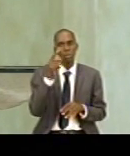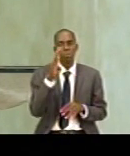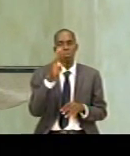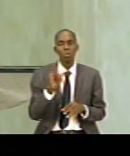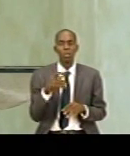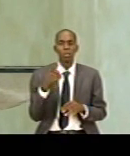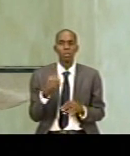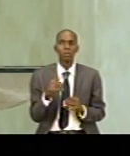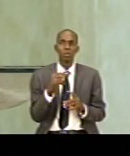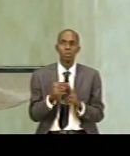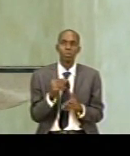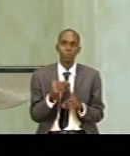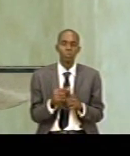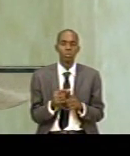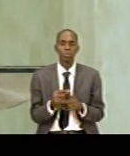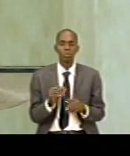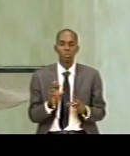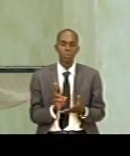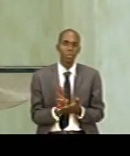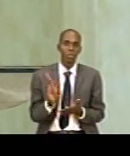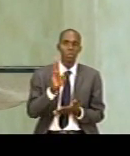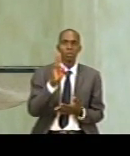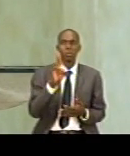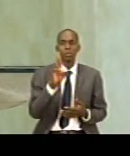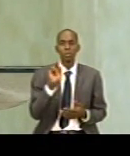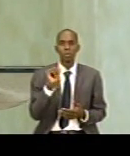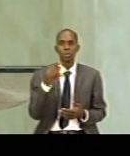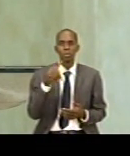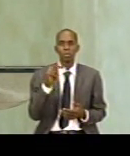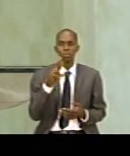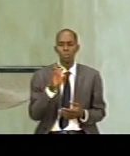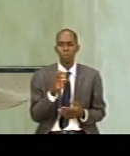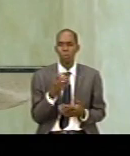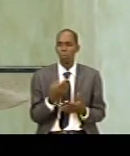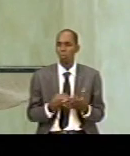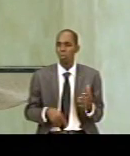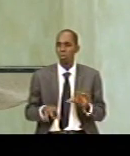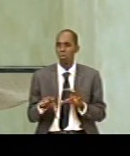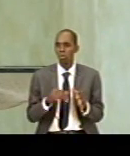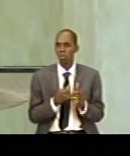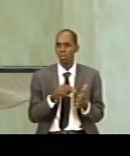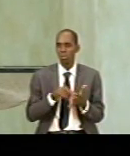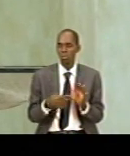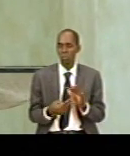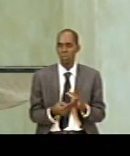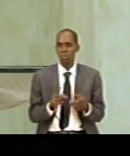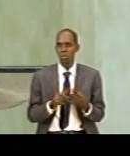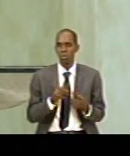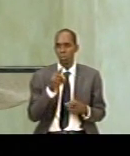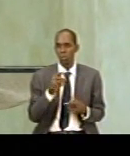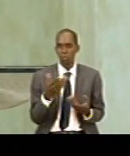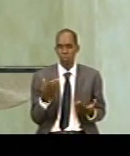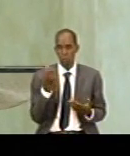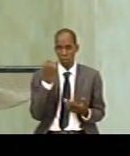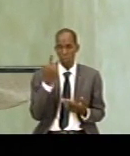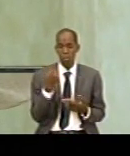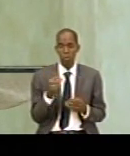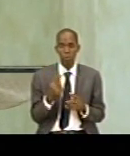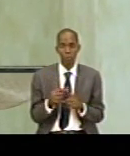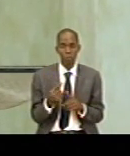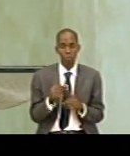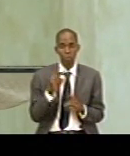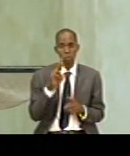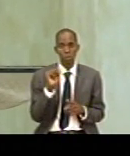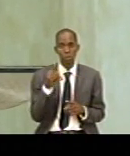term rapture? What do you understand by the term rapture? Any volunteer?